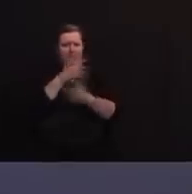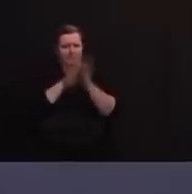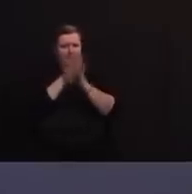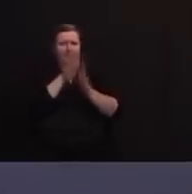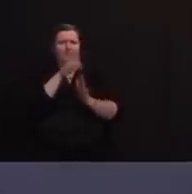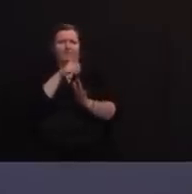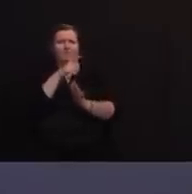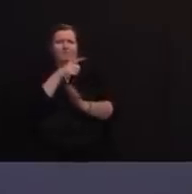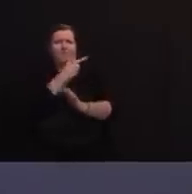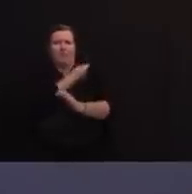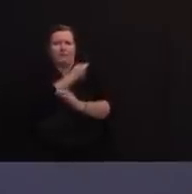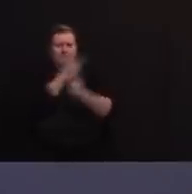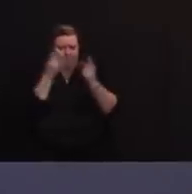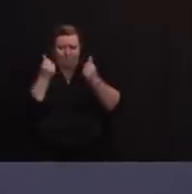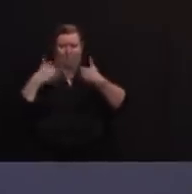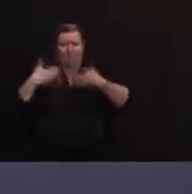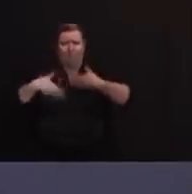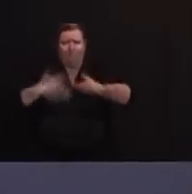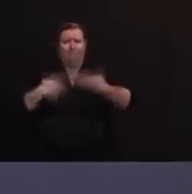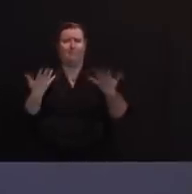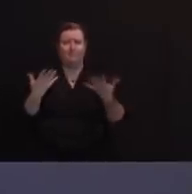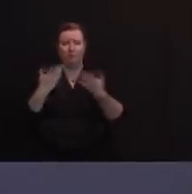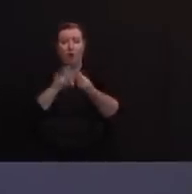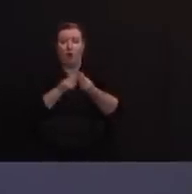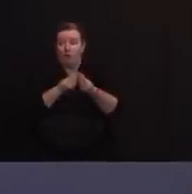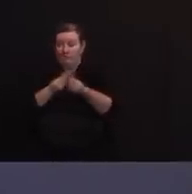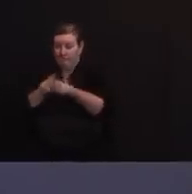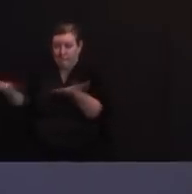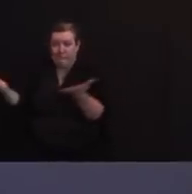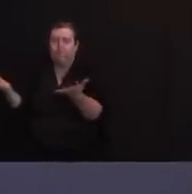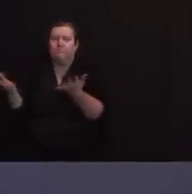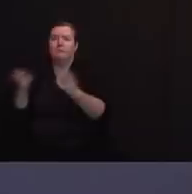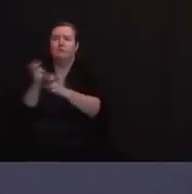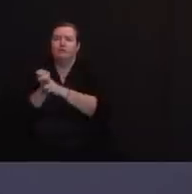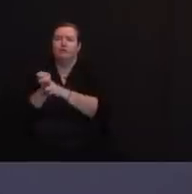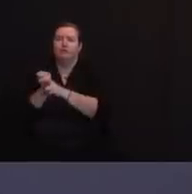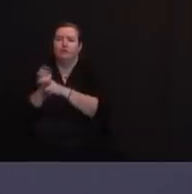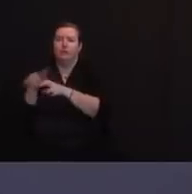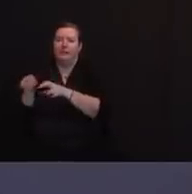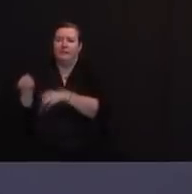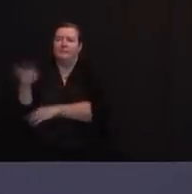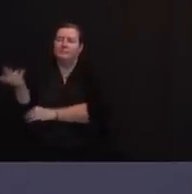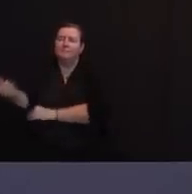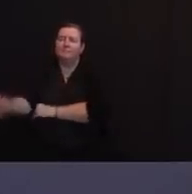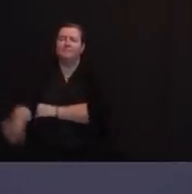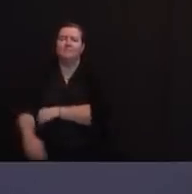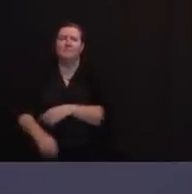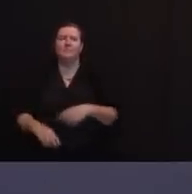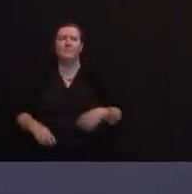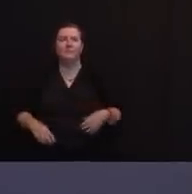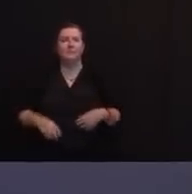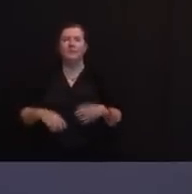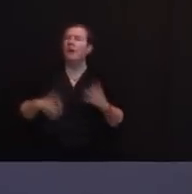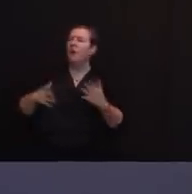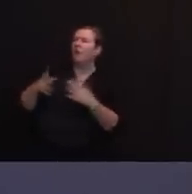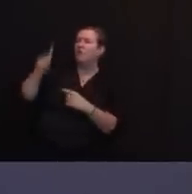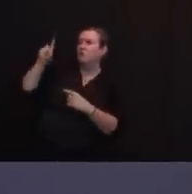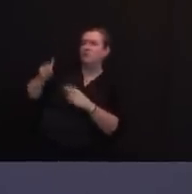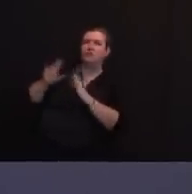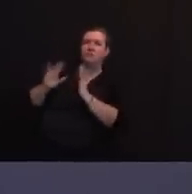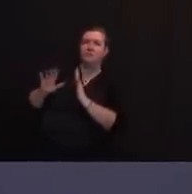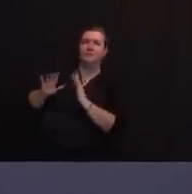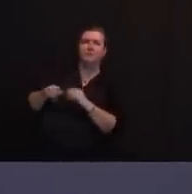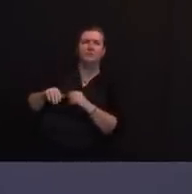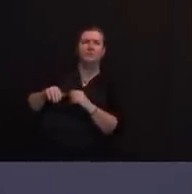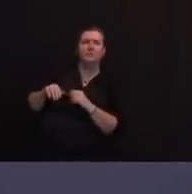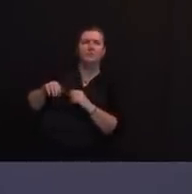good afternoon. Good afternoon. These are all about the vaccination sites, so it's probably mostly for the commissioner. About the sites, some